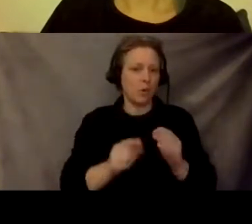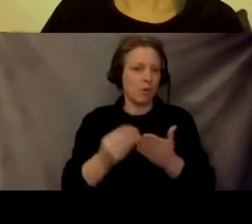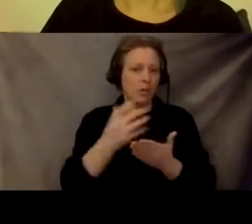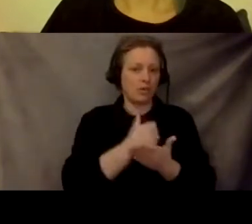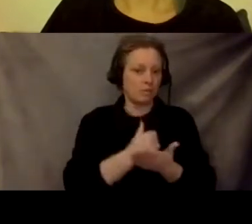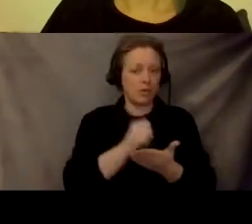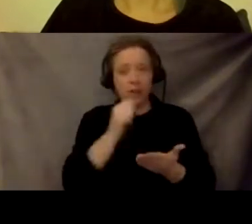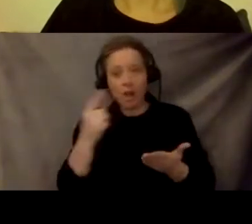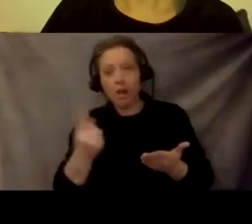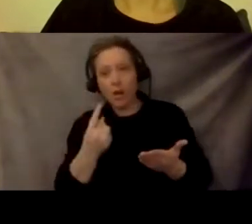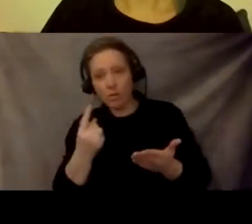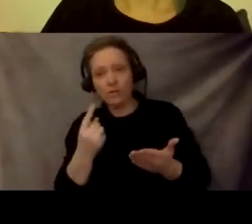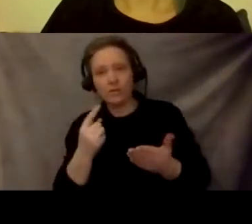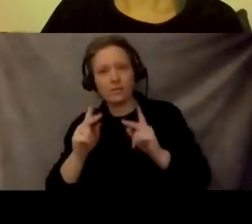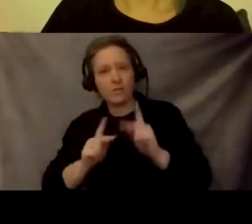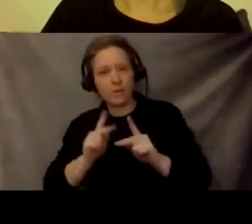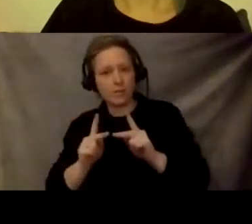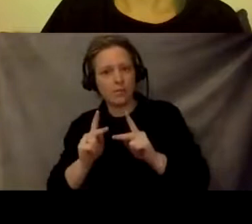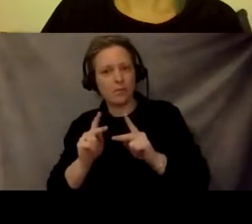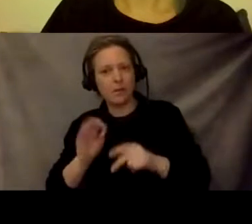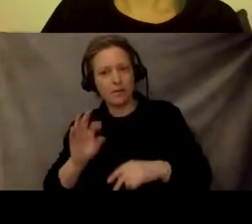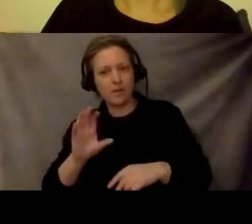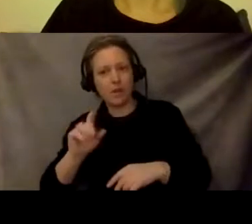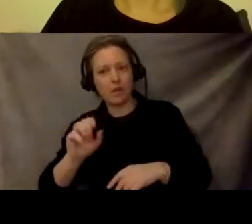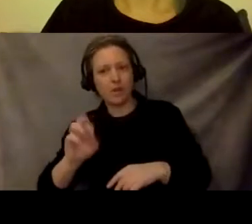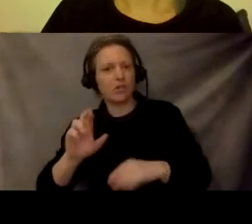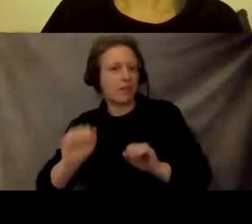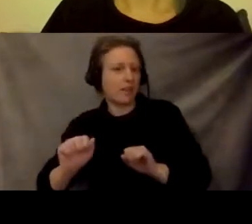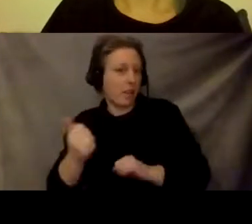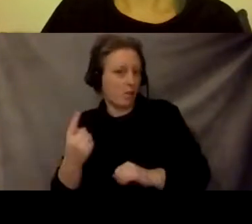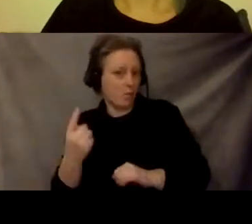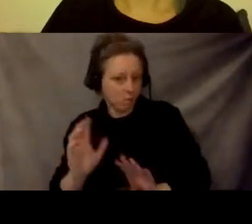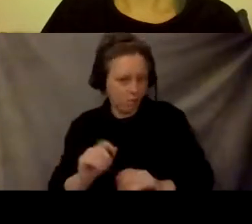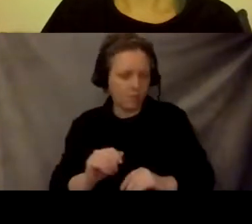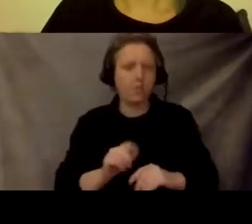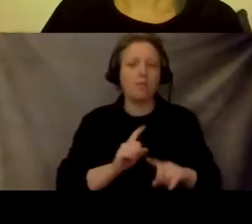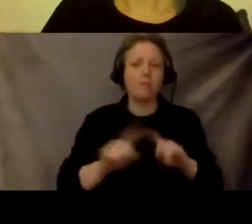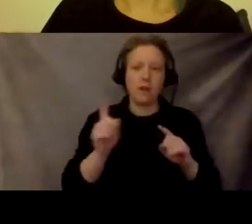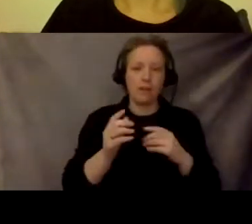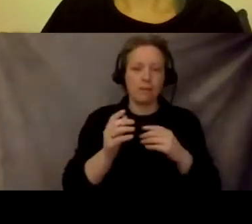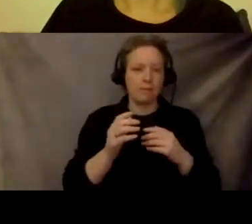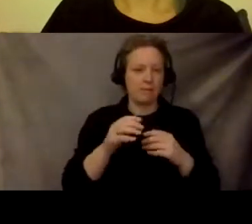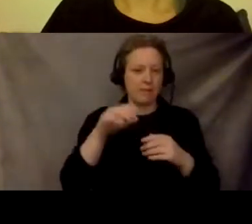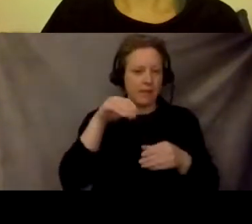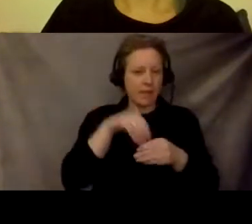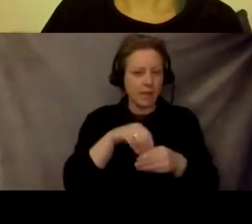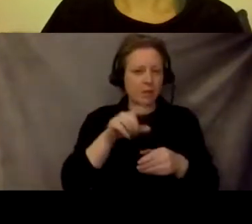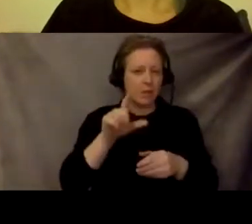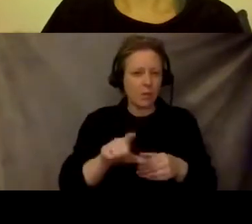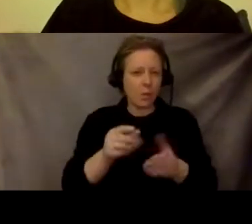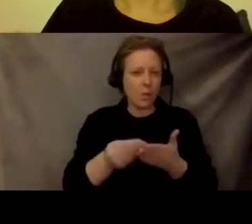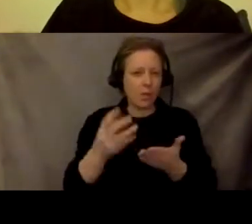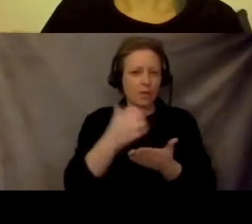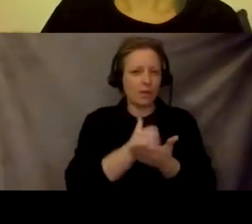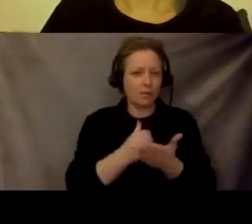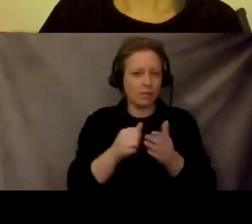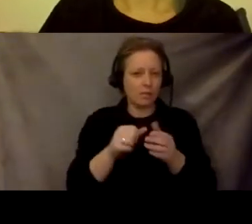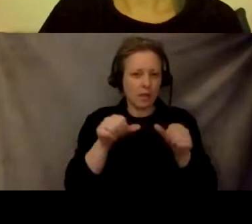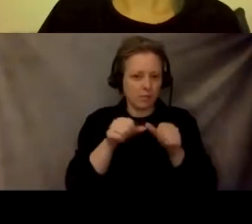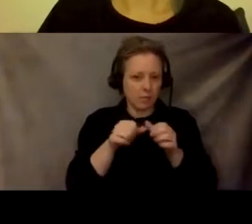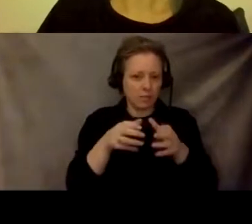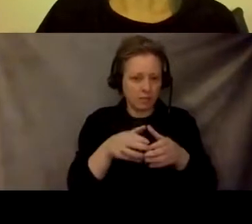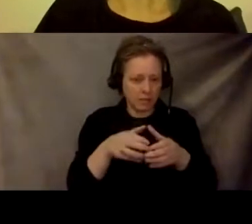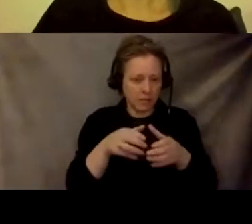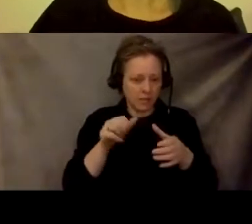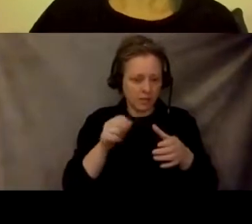by the way. It could be anybody. And you look at those investments, and they pretty well mirror that. It's a good map. Nobody likes to talk